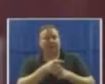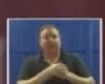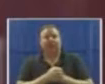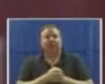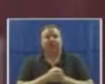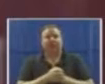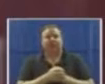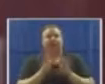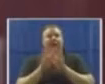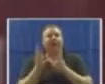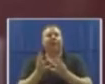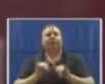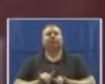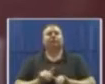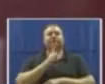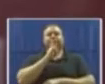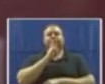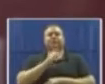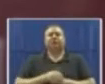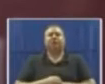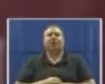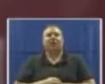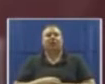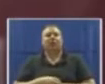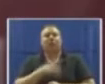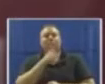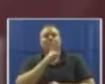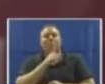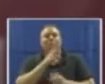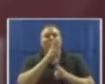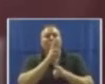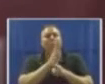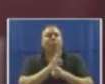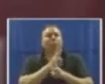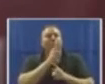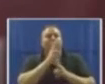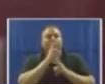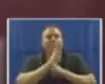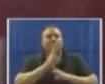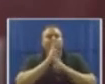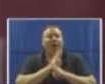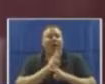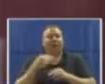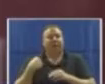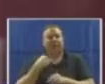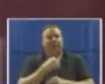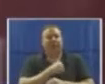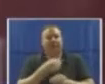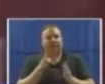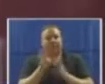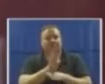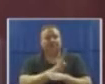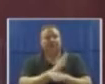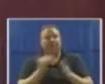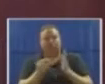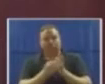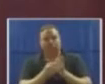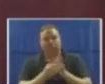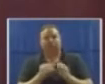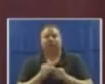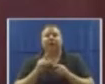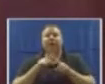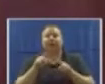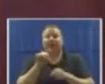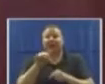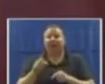by. A private member's bill was tabled by a member of this House to correct this anomaly, but was shot down by the